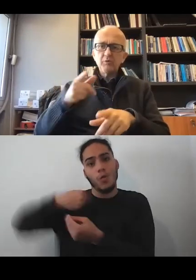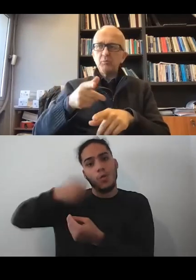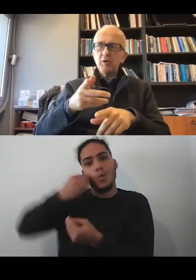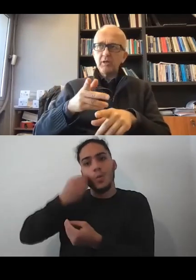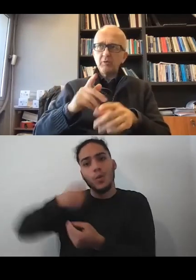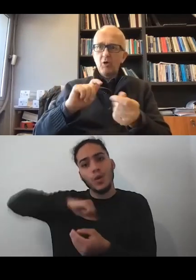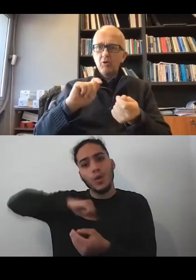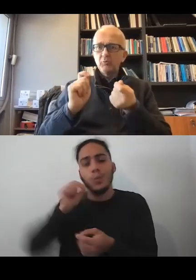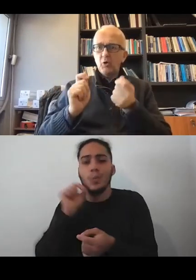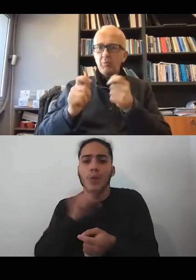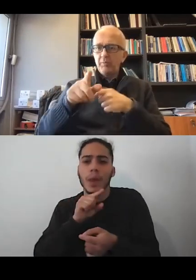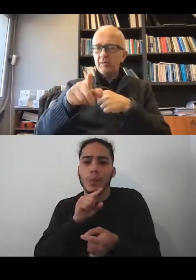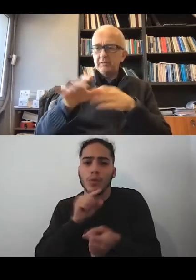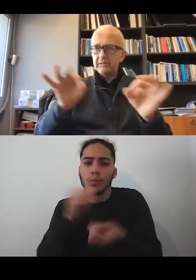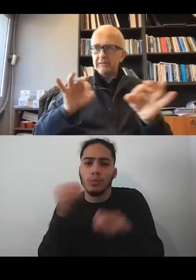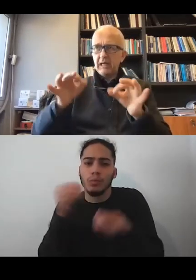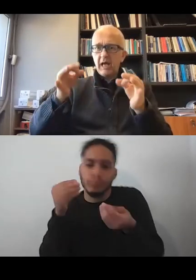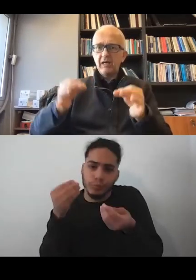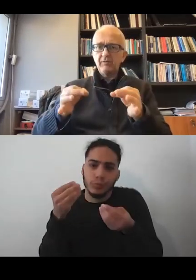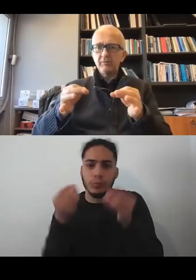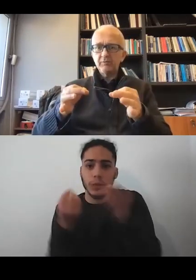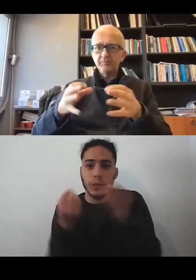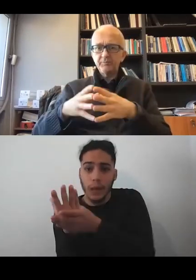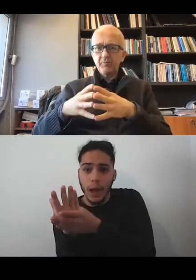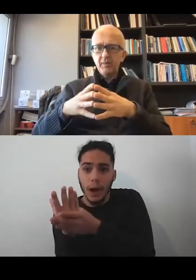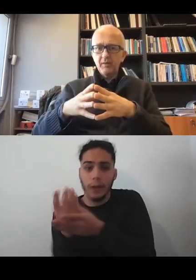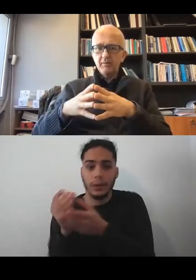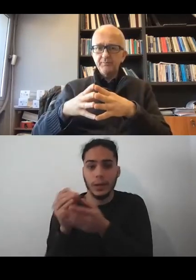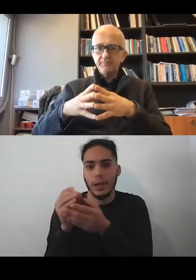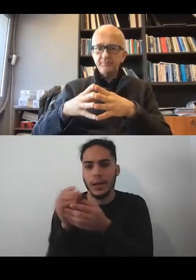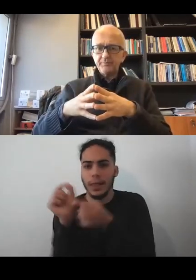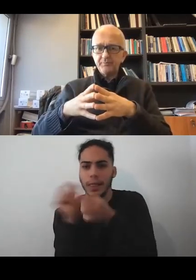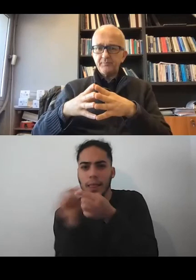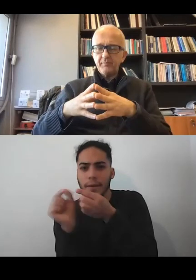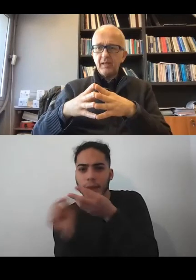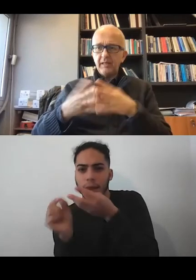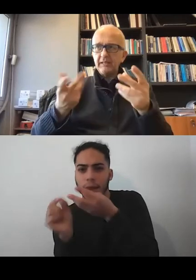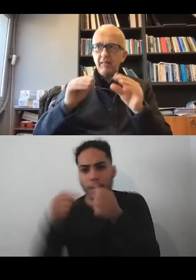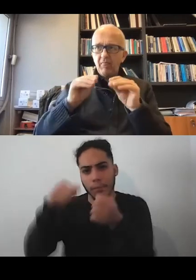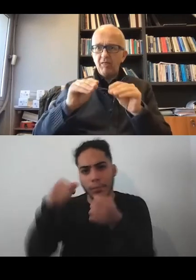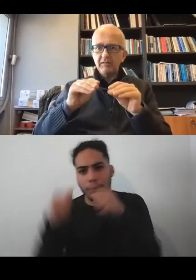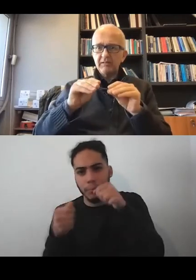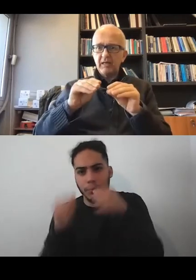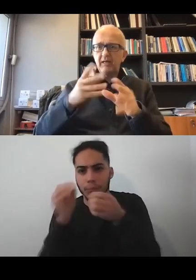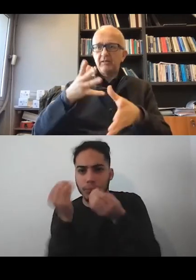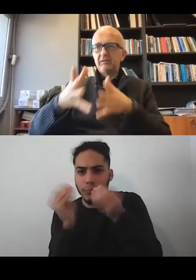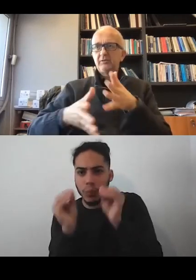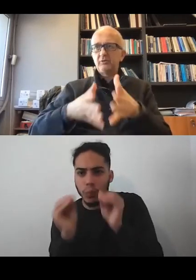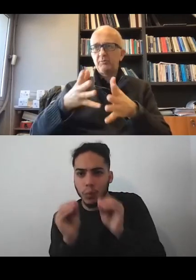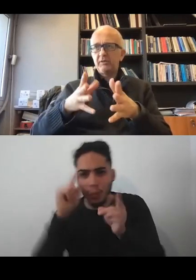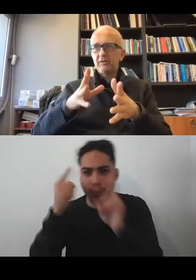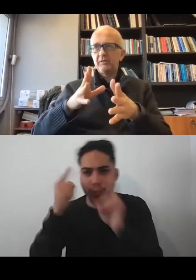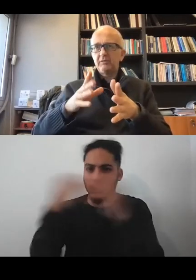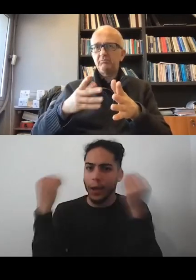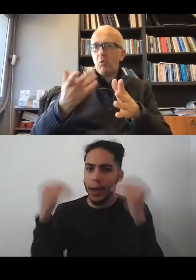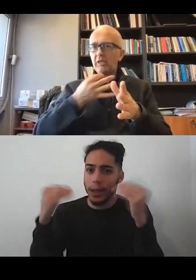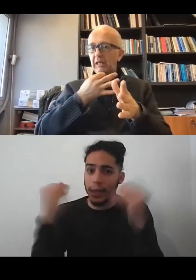avatar and customize it for the teaching sign language task.